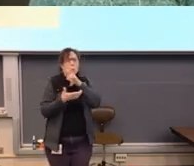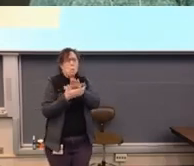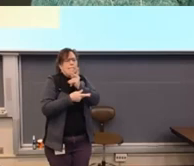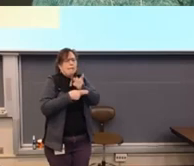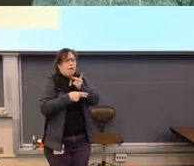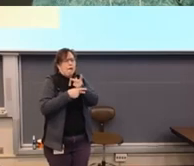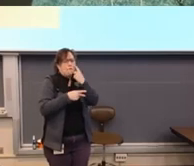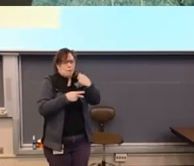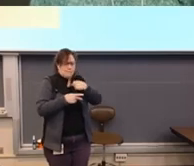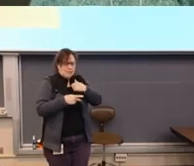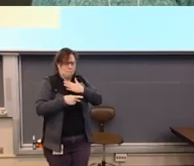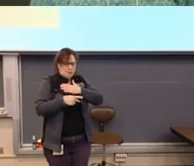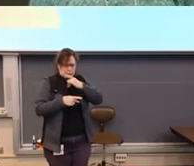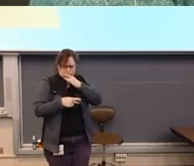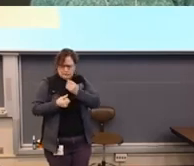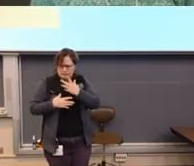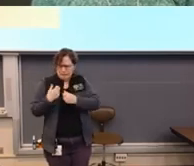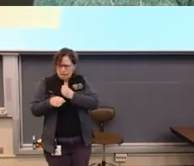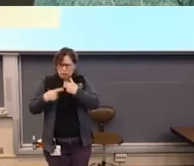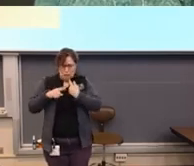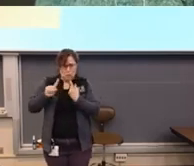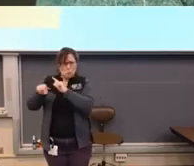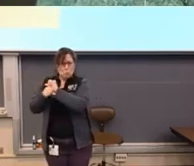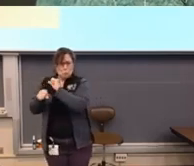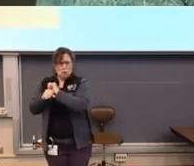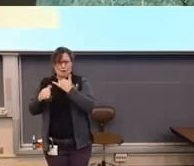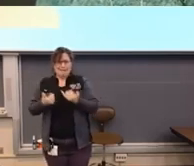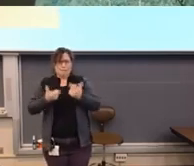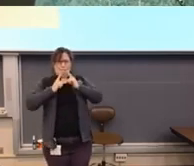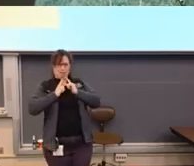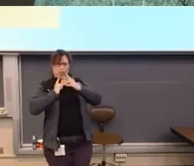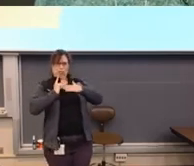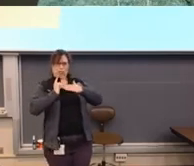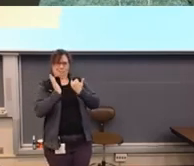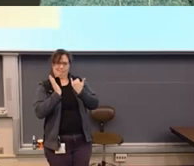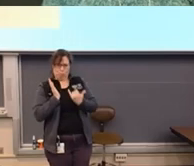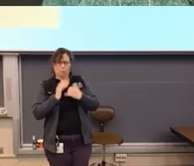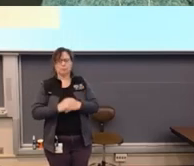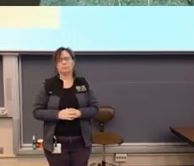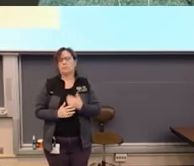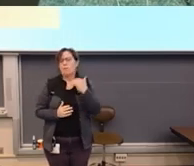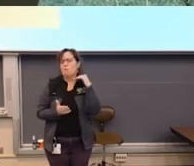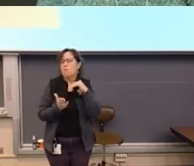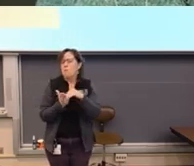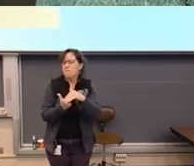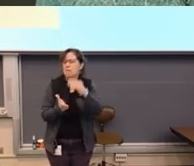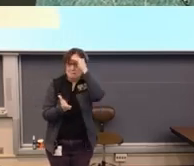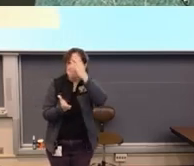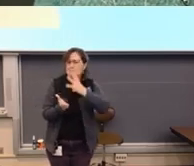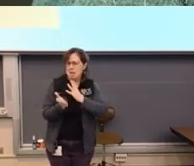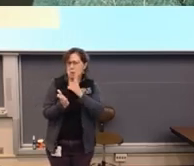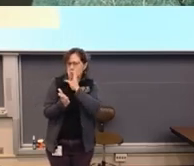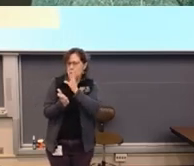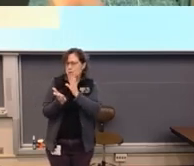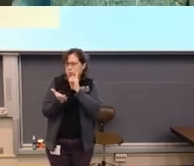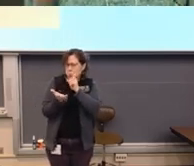I was working. Now it's my turn to take care of her. Often hear about this from men, especially